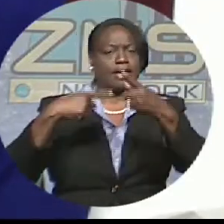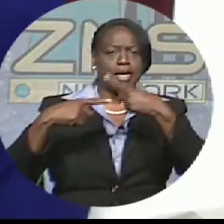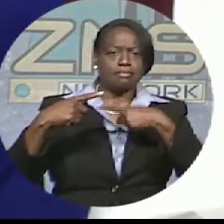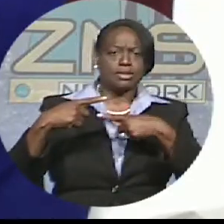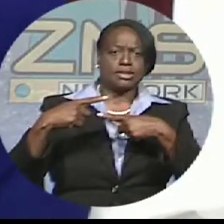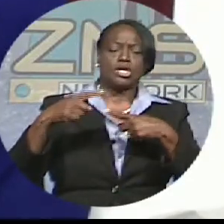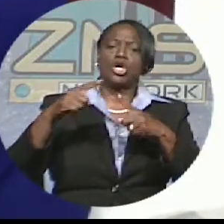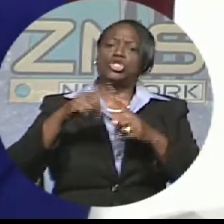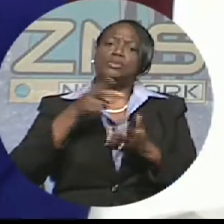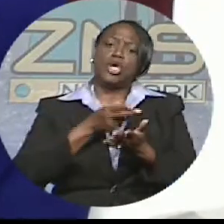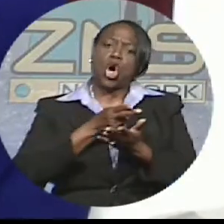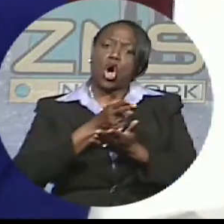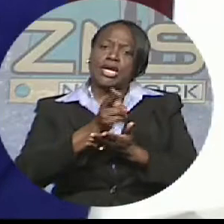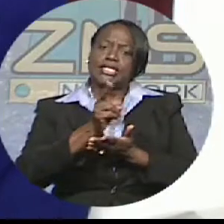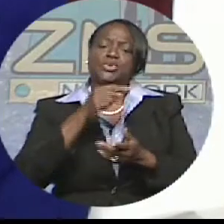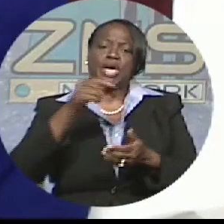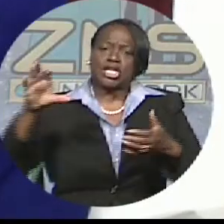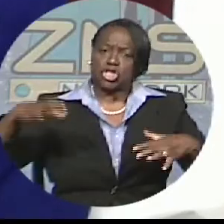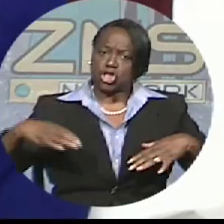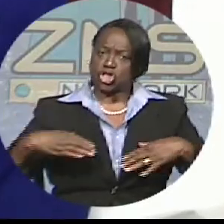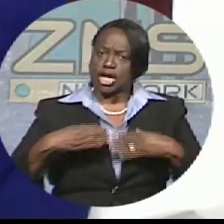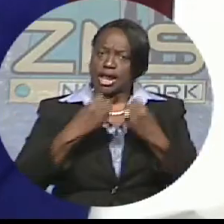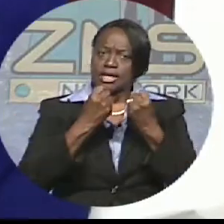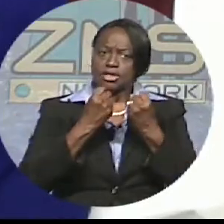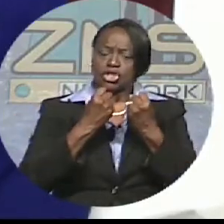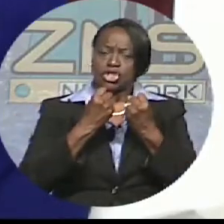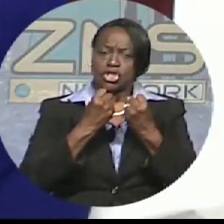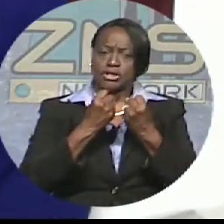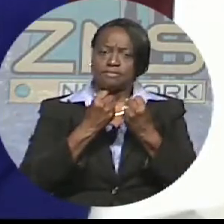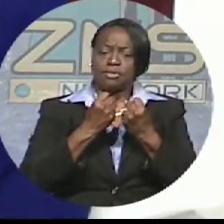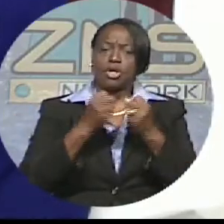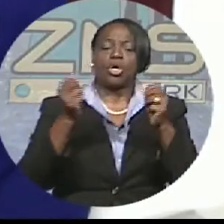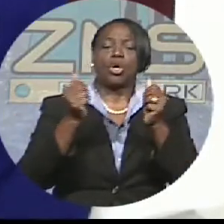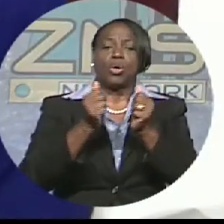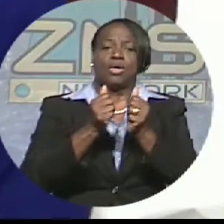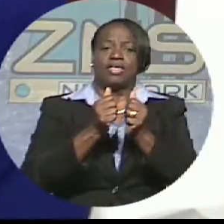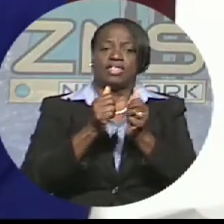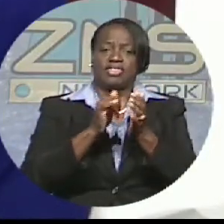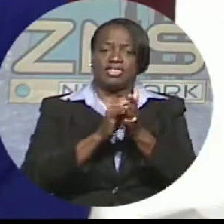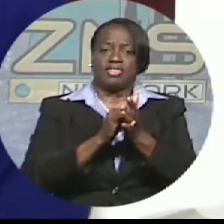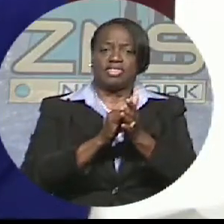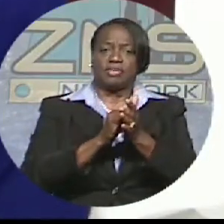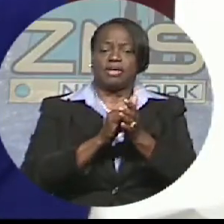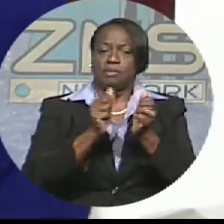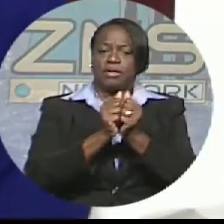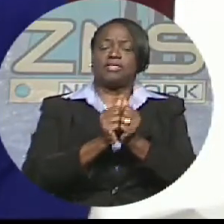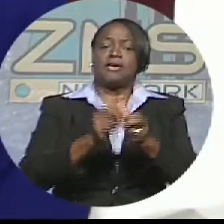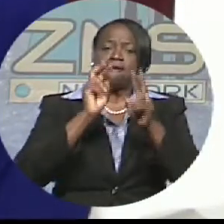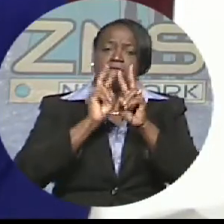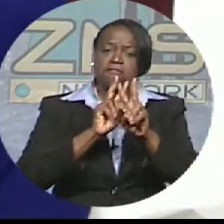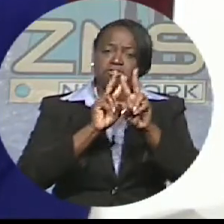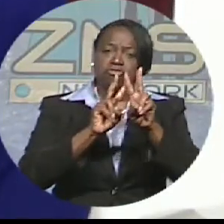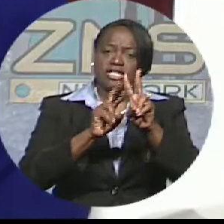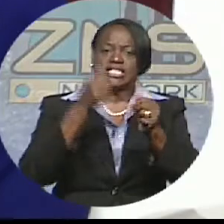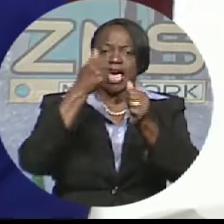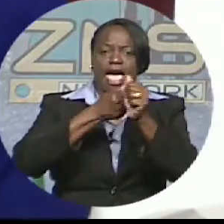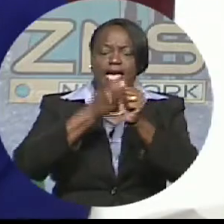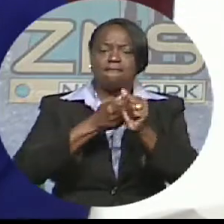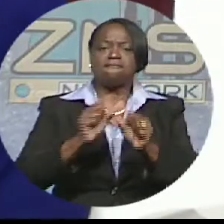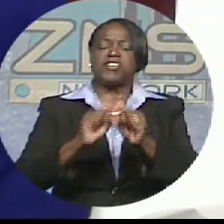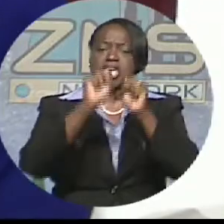be honest, we are challenged by the fact of funerals every